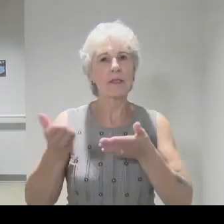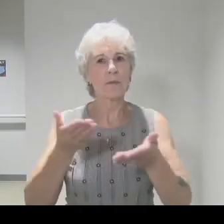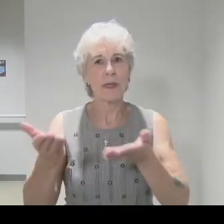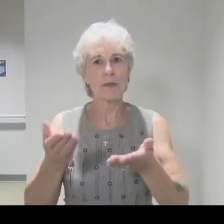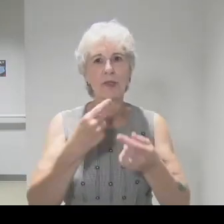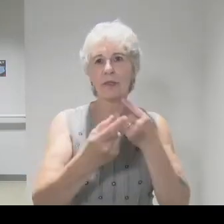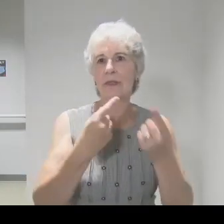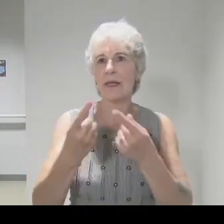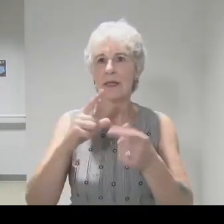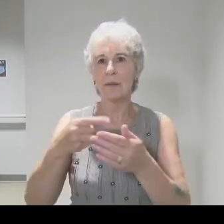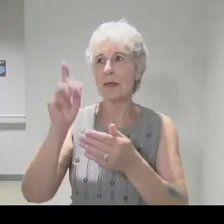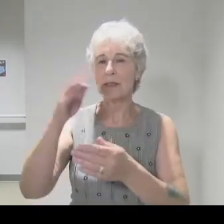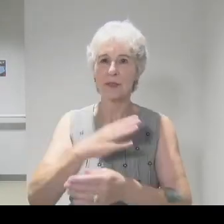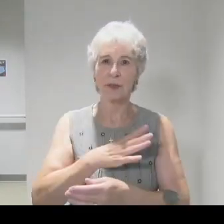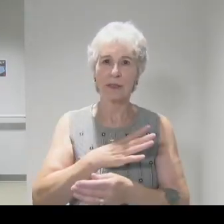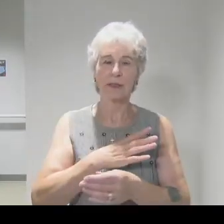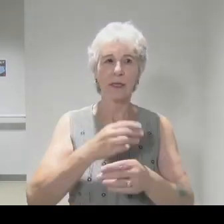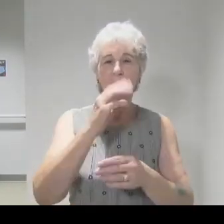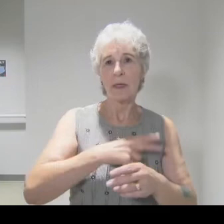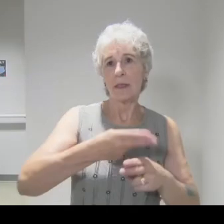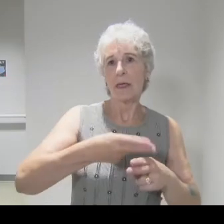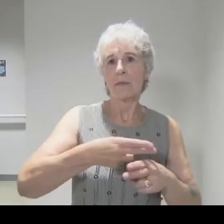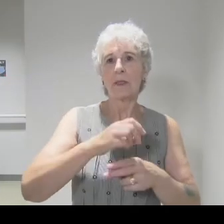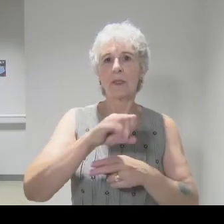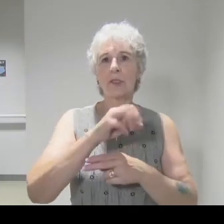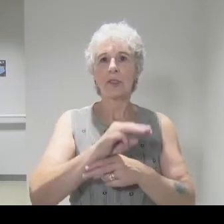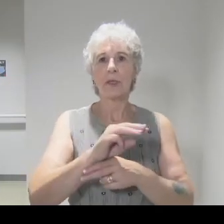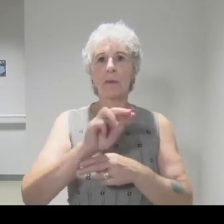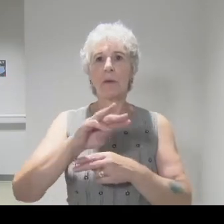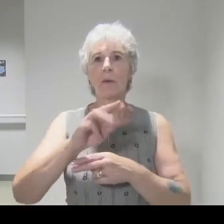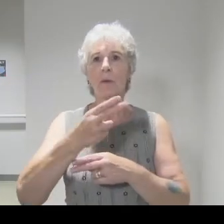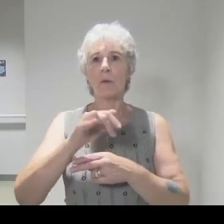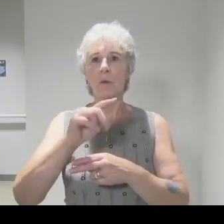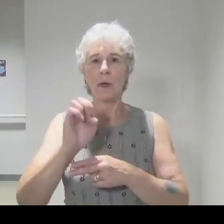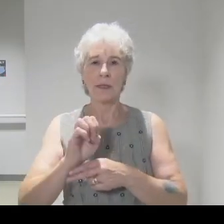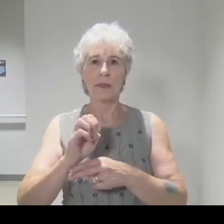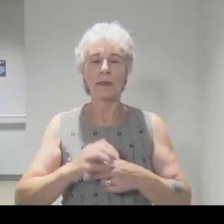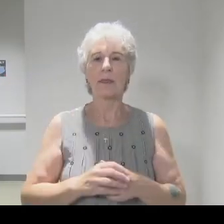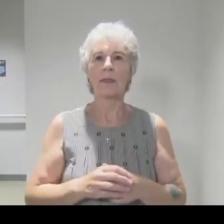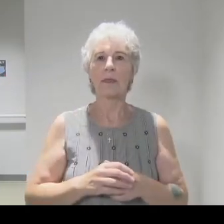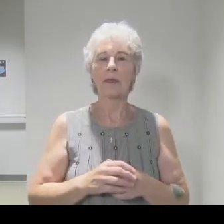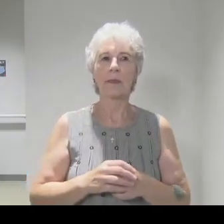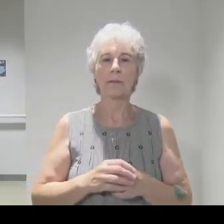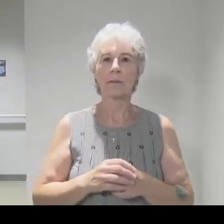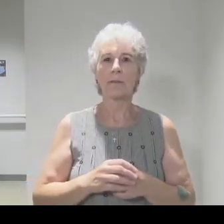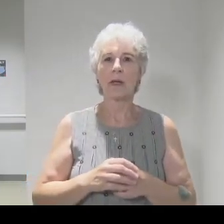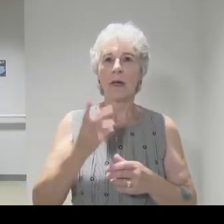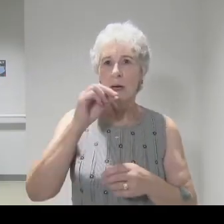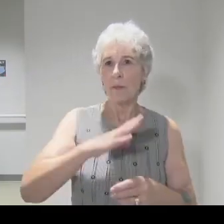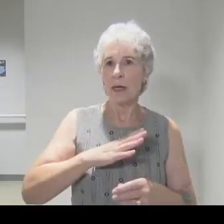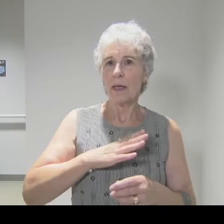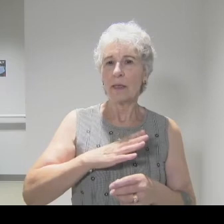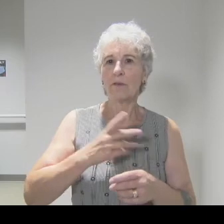There's a man named Jim White of the Navigators that tells of a man named William Nyganda who lived and ministered